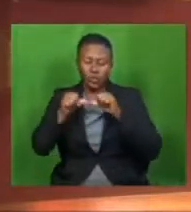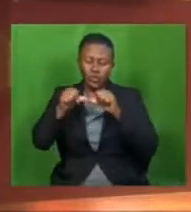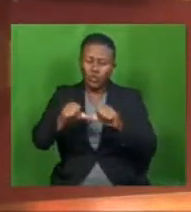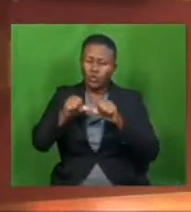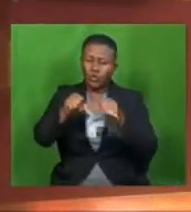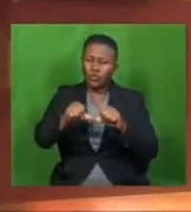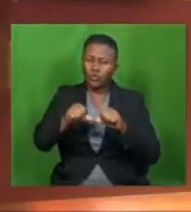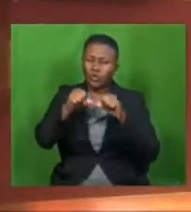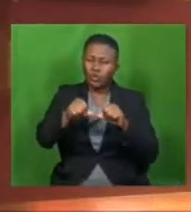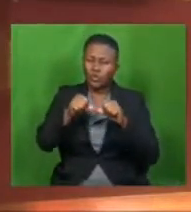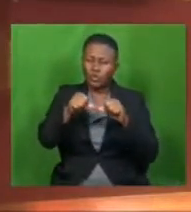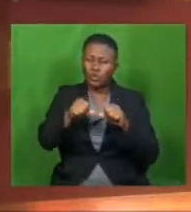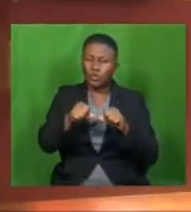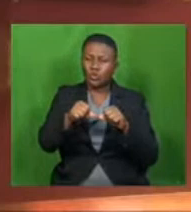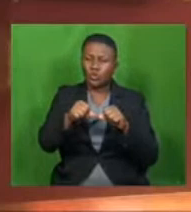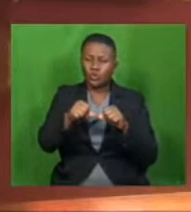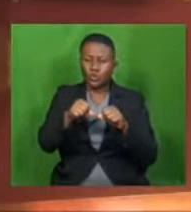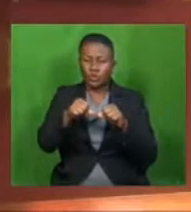be the